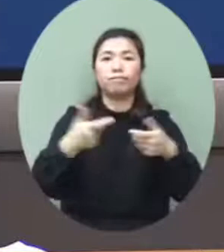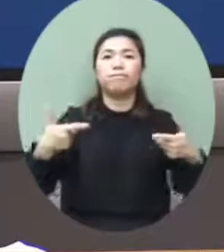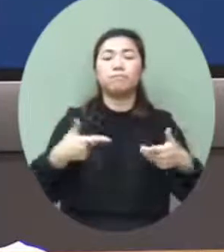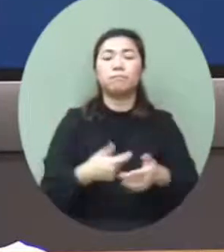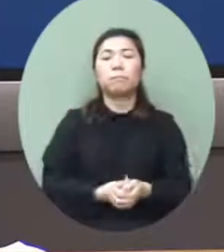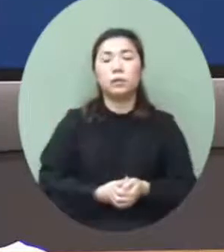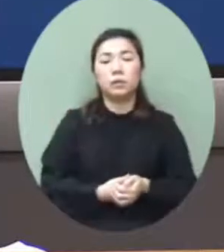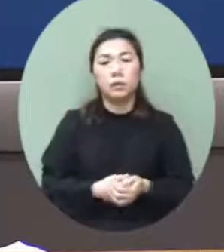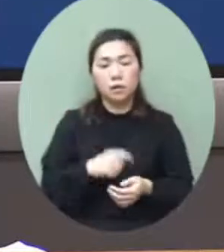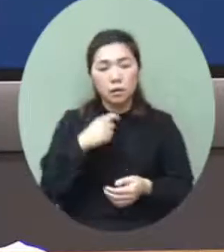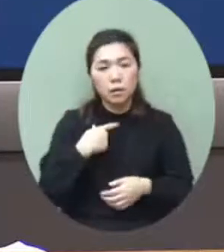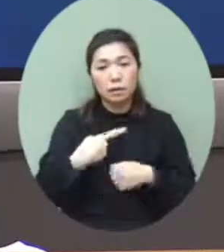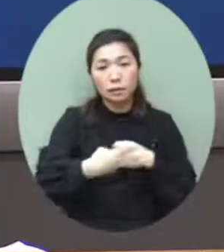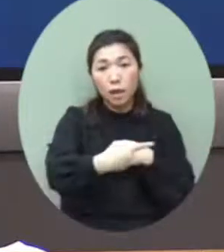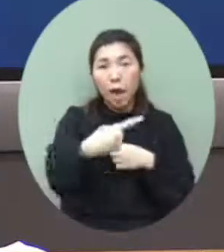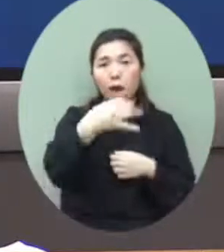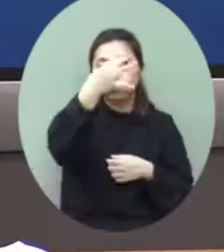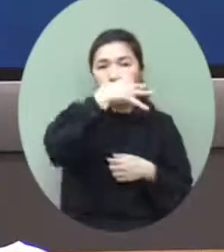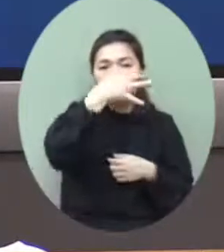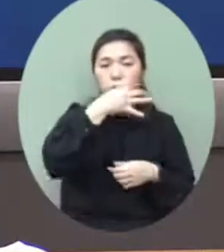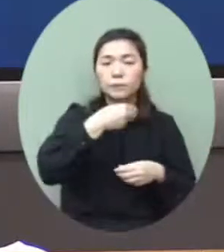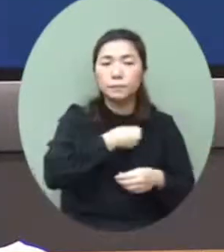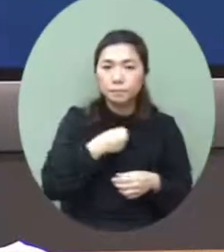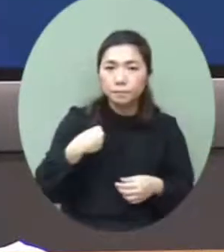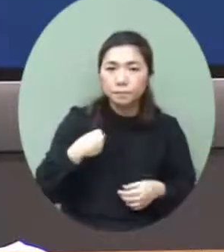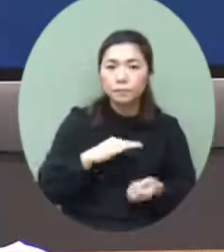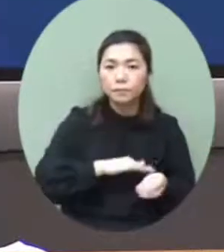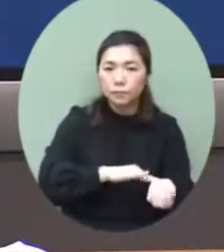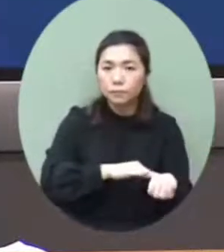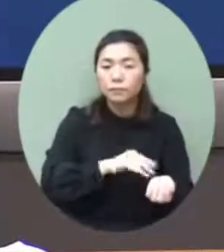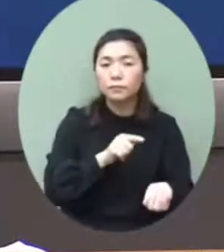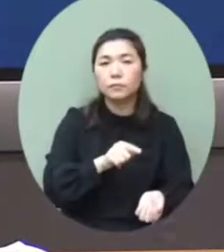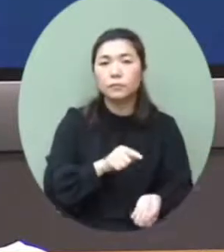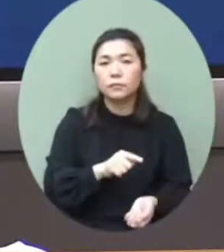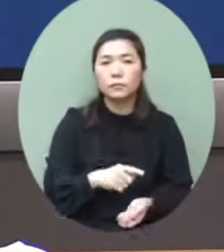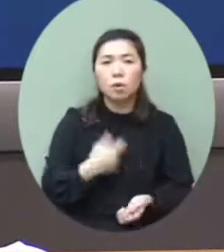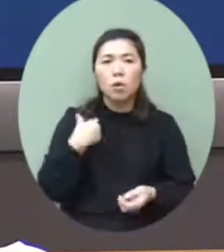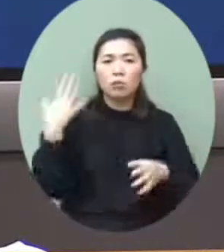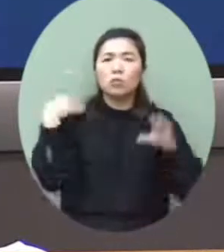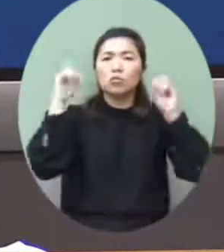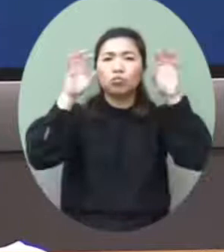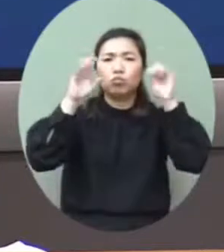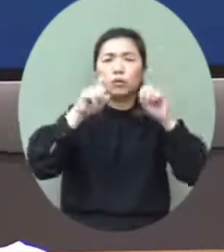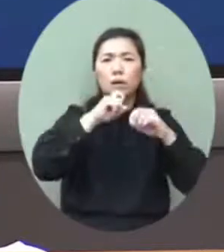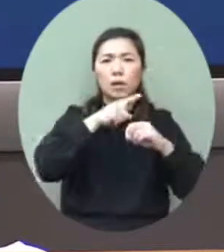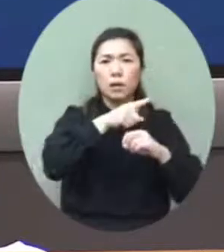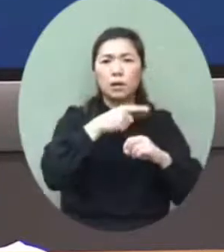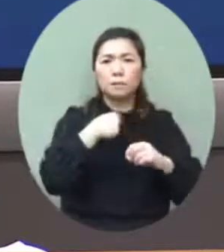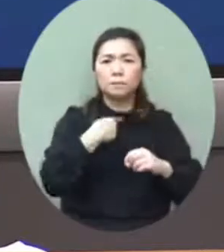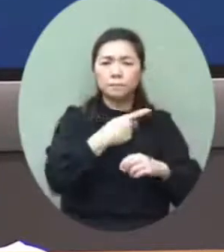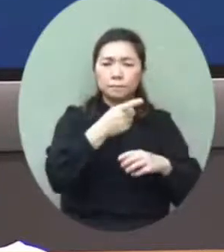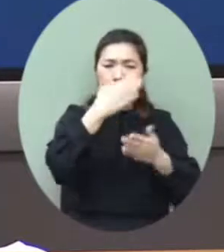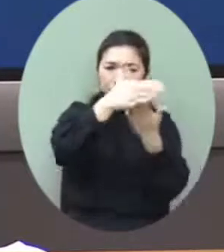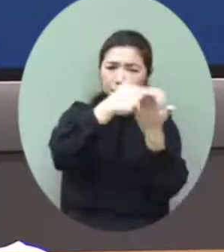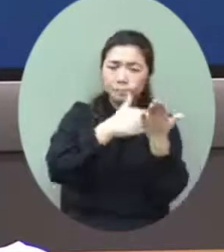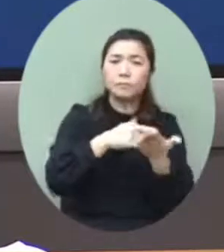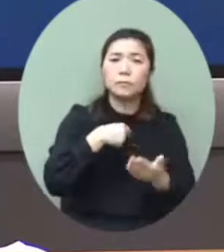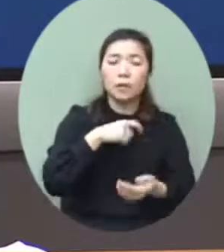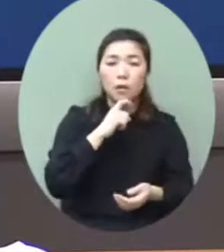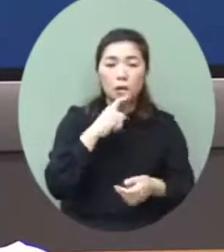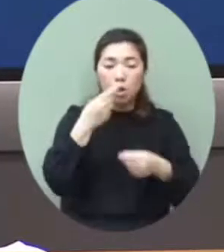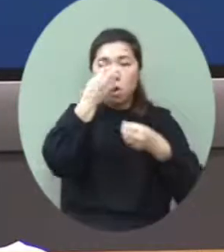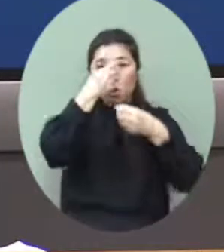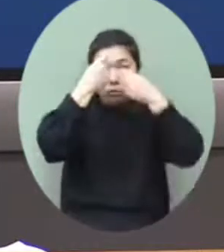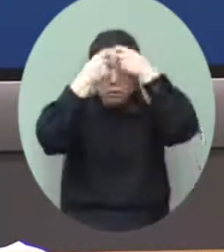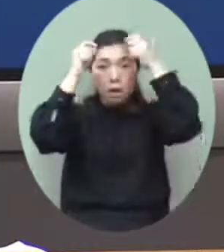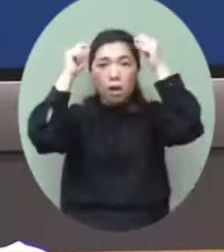reduce infections, and reduce serious cases. Now, we've got major progress. The first is availability